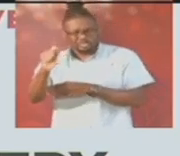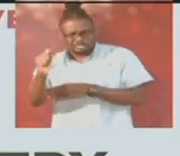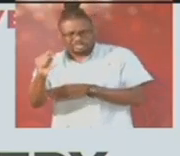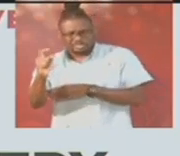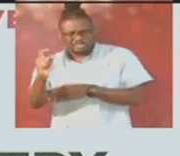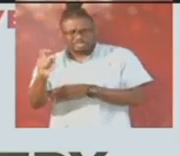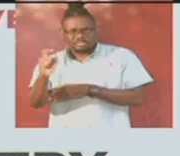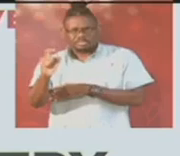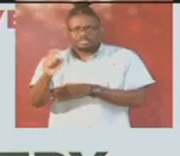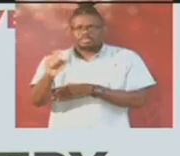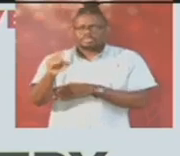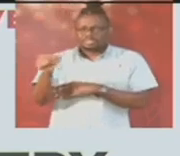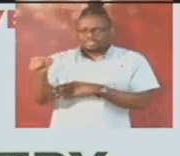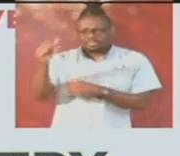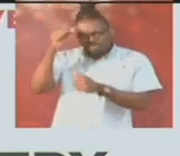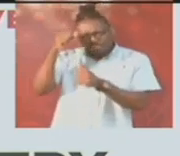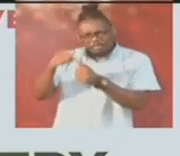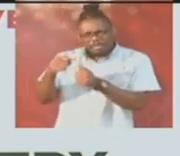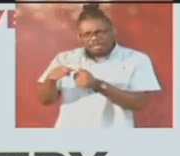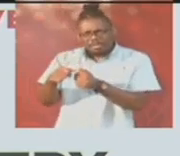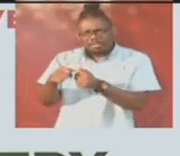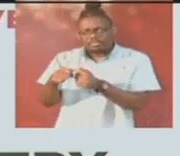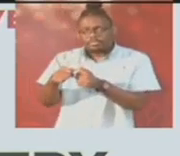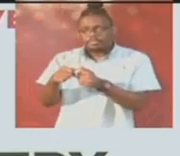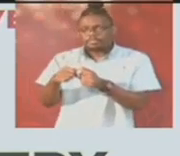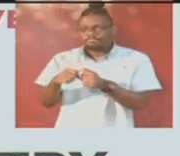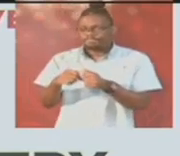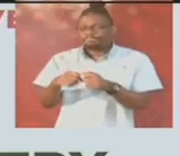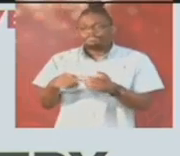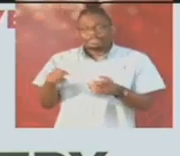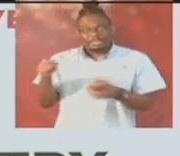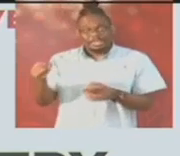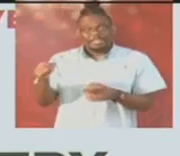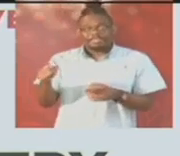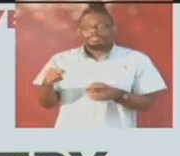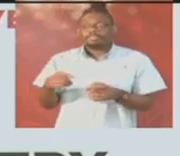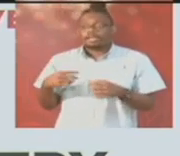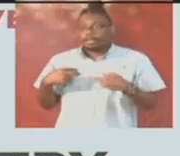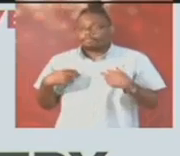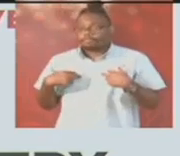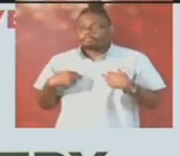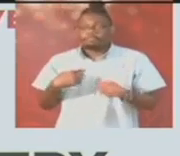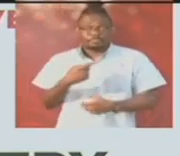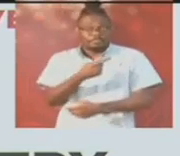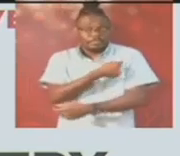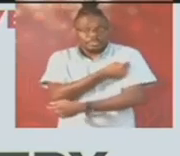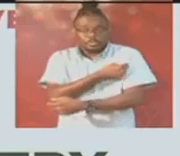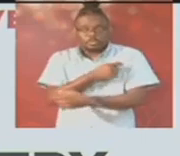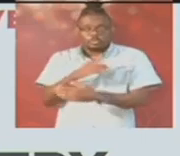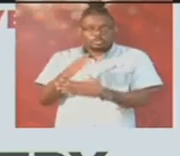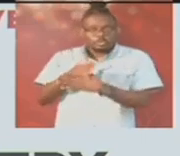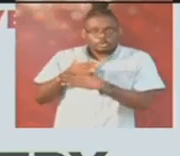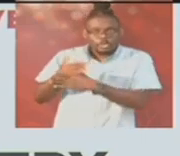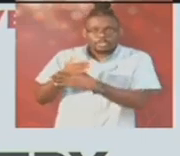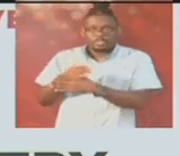remember, to maybe vaccinate 17,000 persons, which was half of that amount.